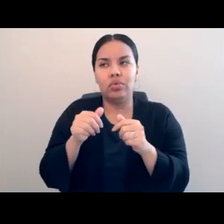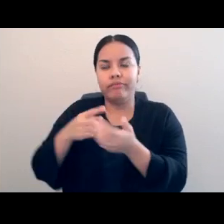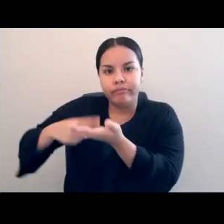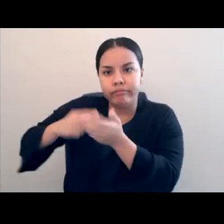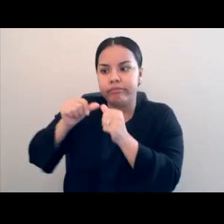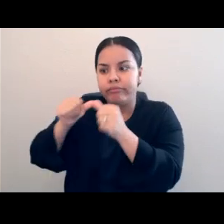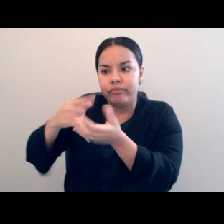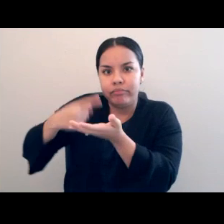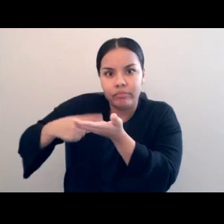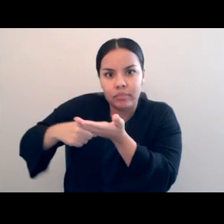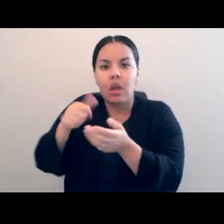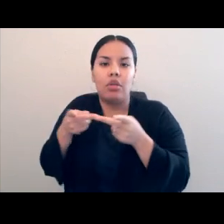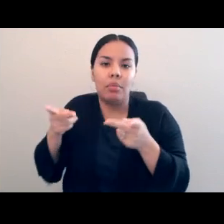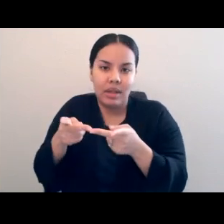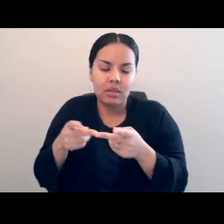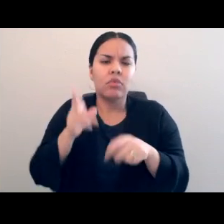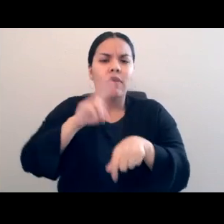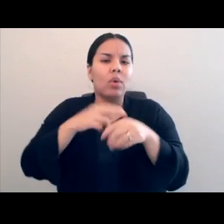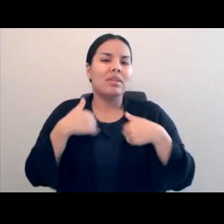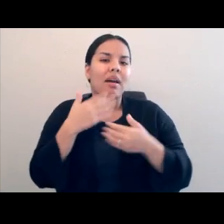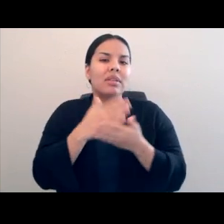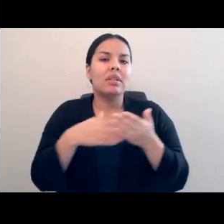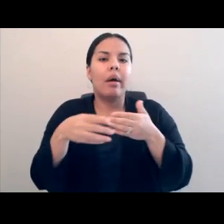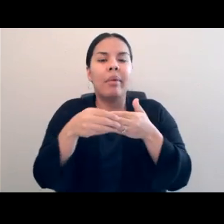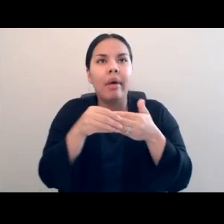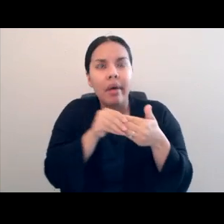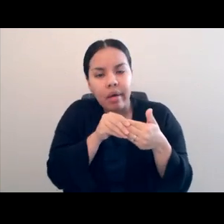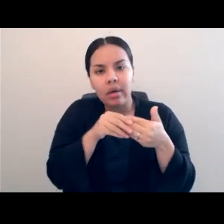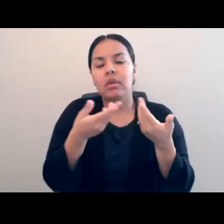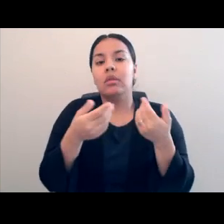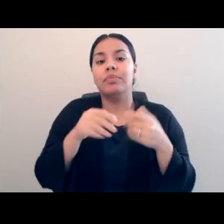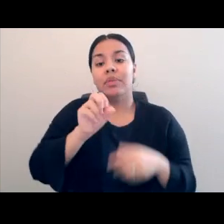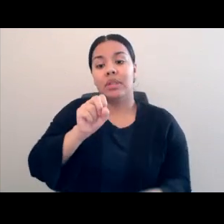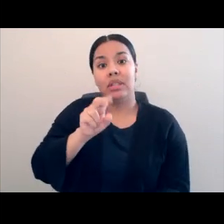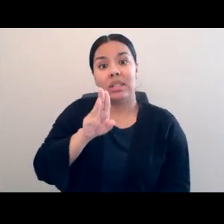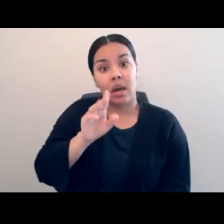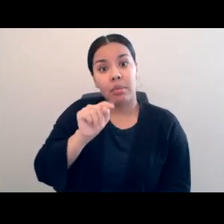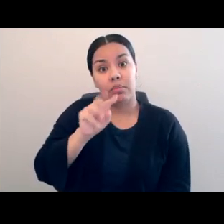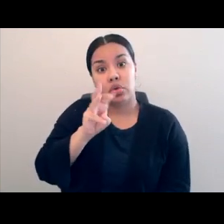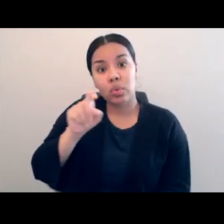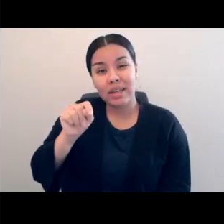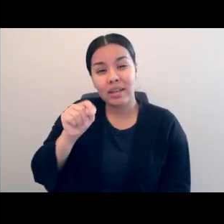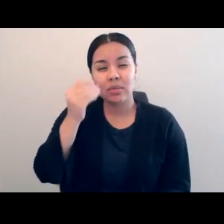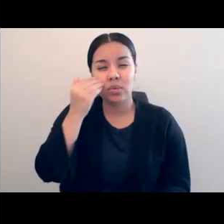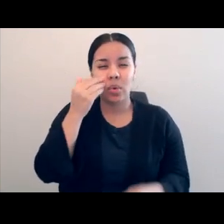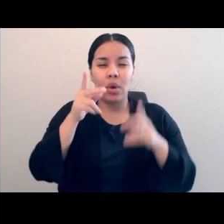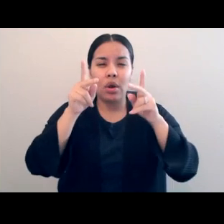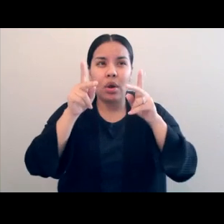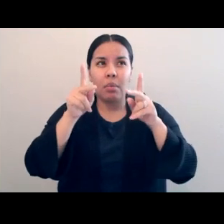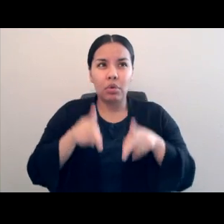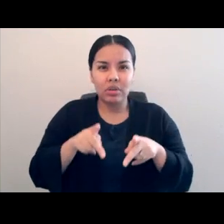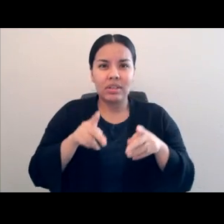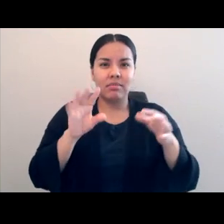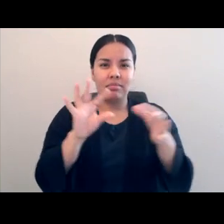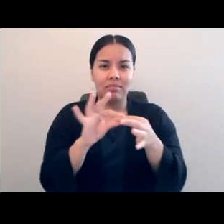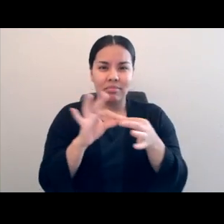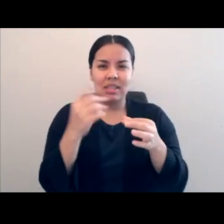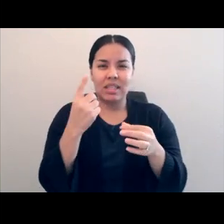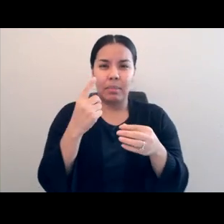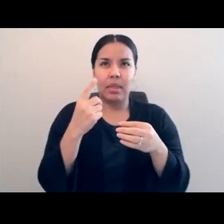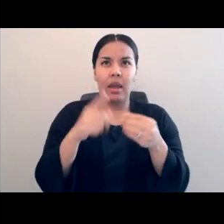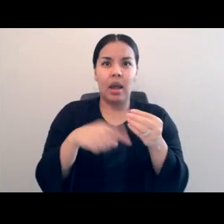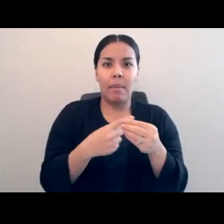Now, there is an exception. If somebody subtweets, so subtweeting is when someone says something about someone or something, but they